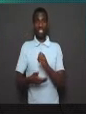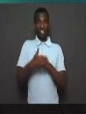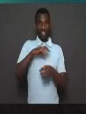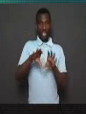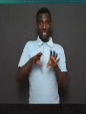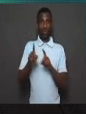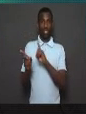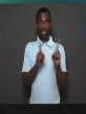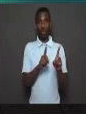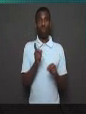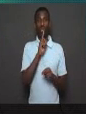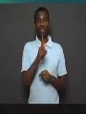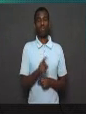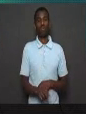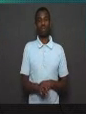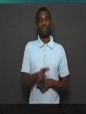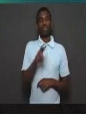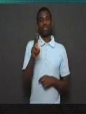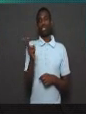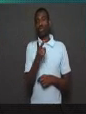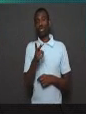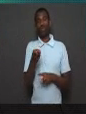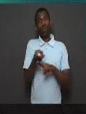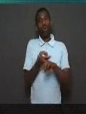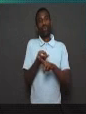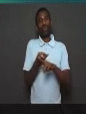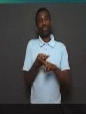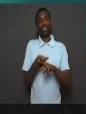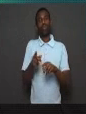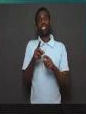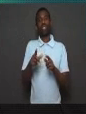each train, which is 400 meters.